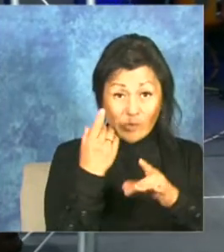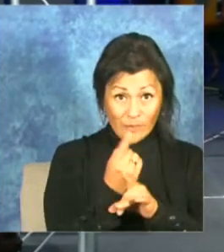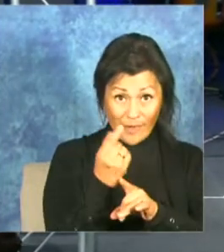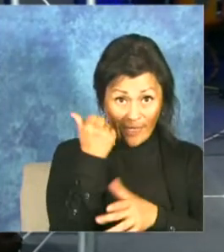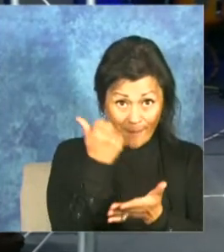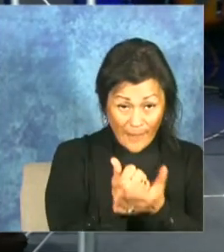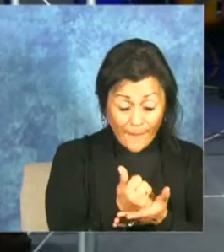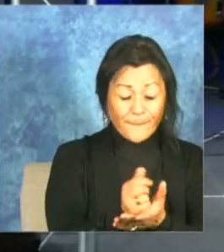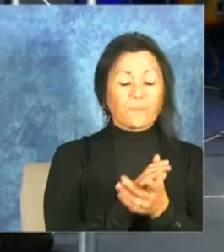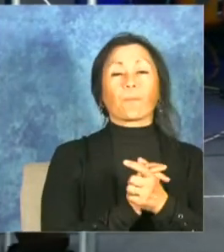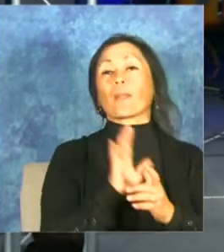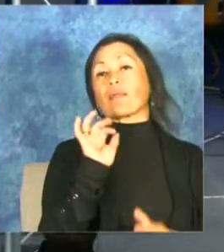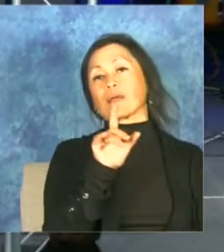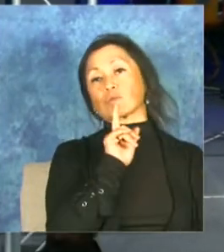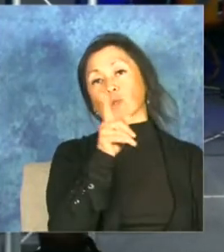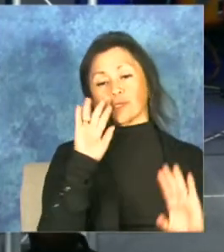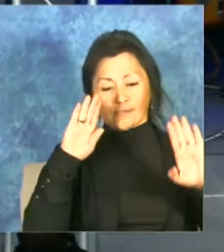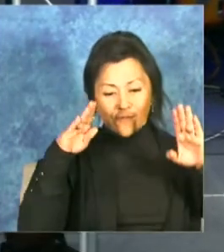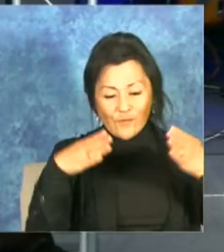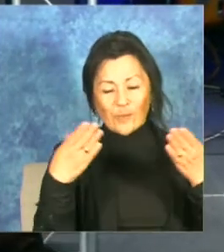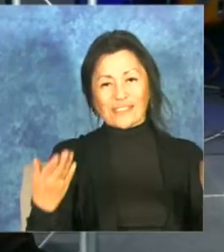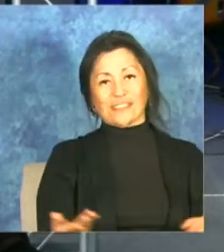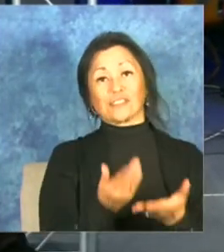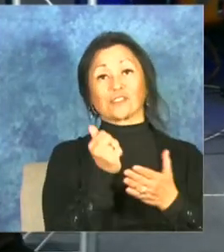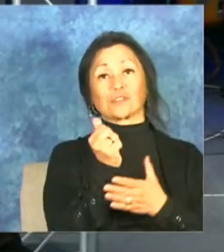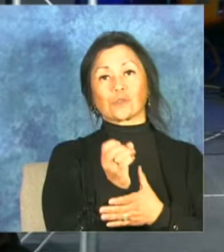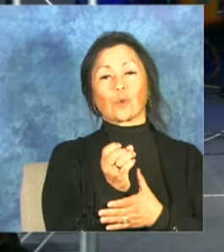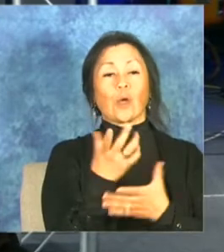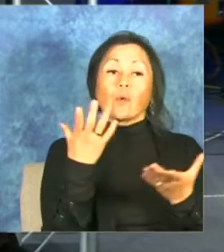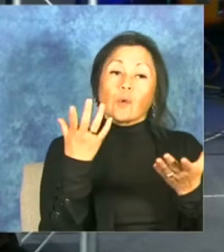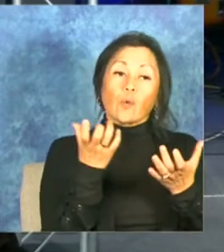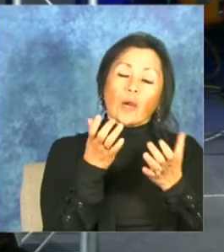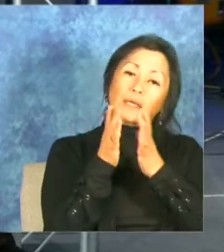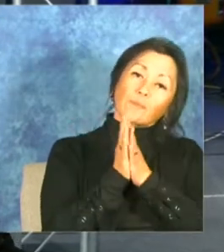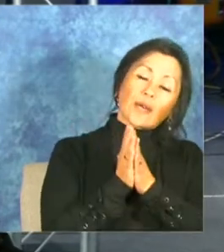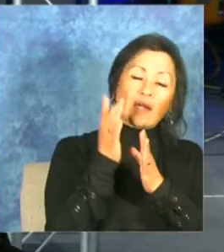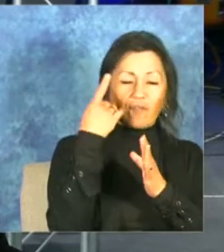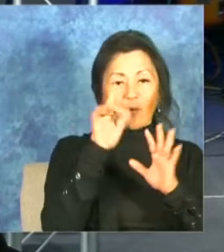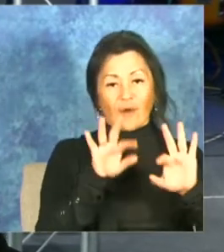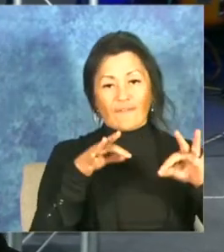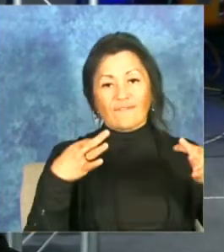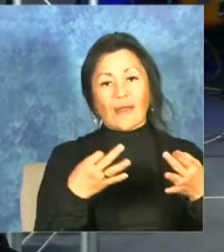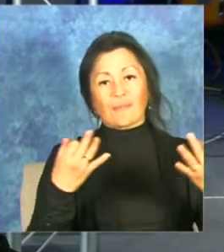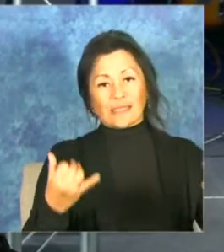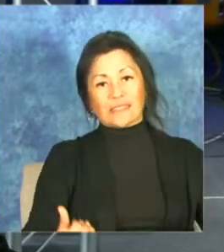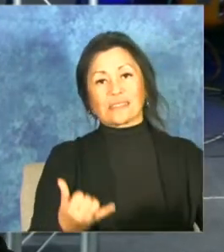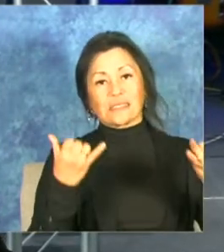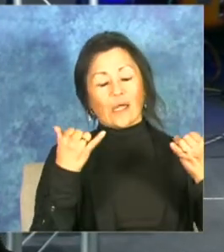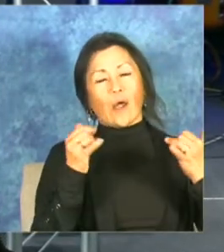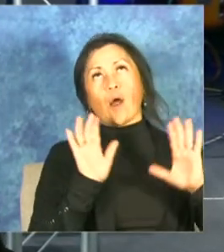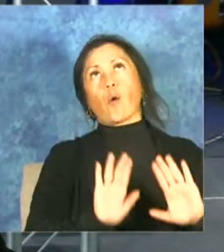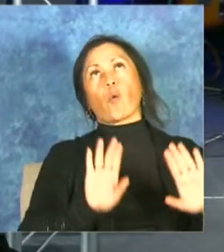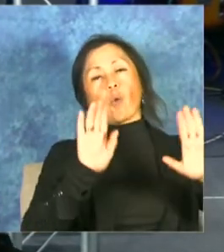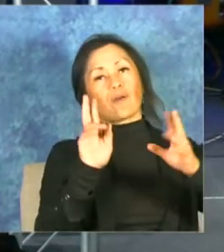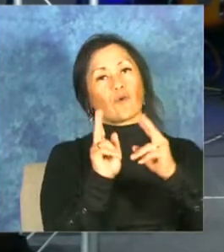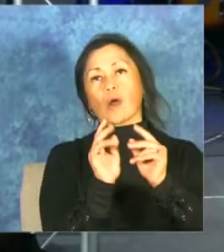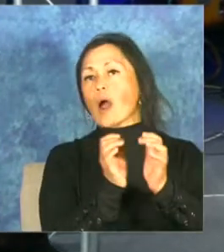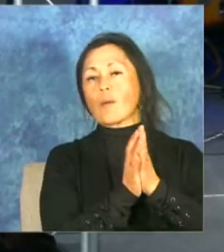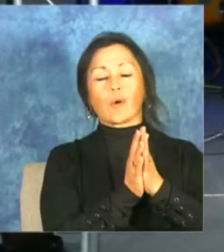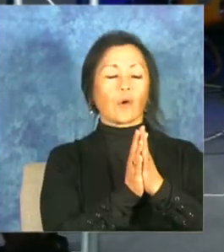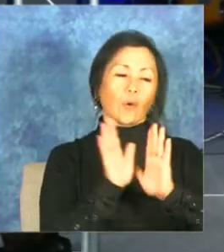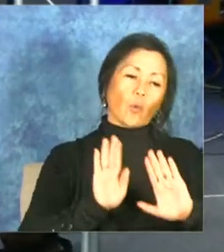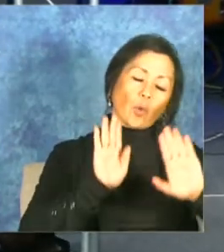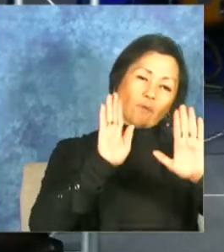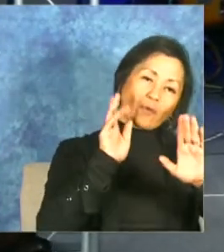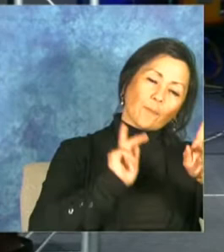church? That's really our focus here. And so that's what we want to pray over this family today. A great couple, really great people,